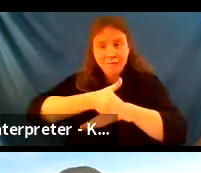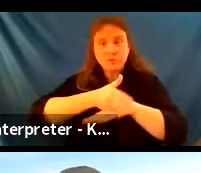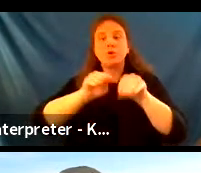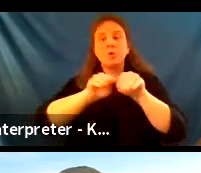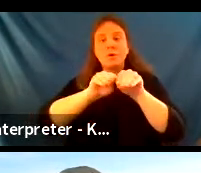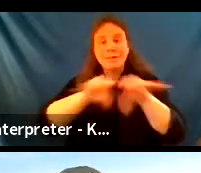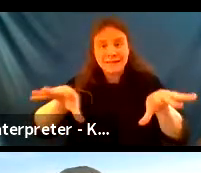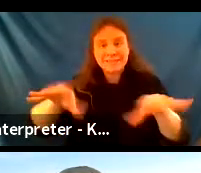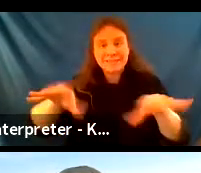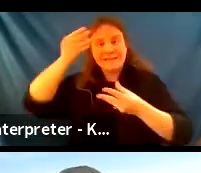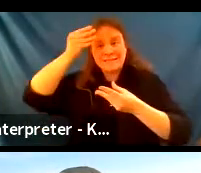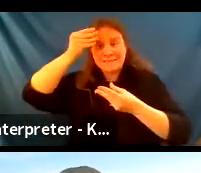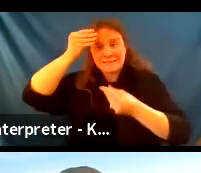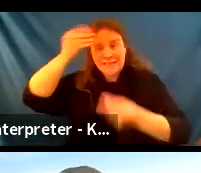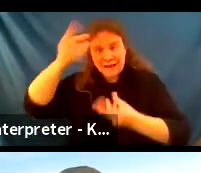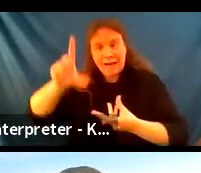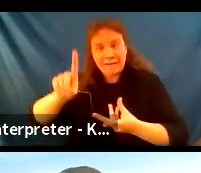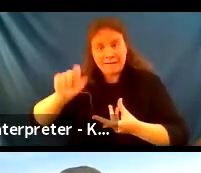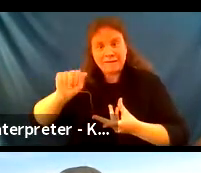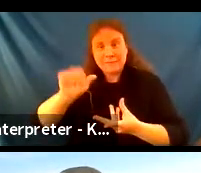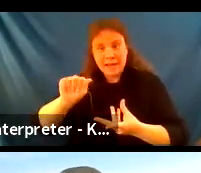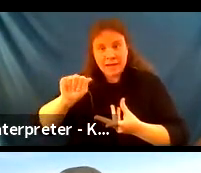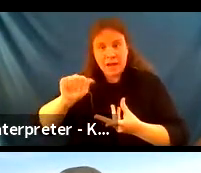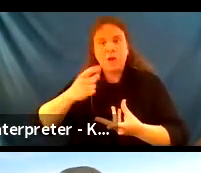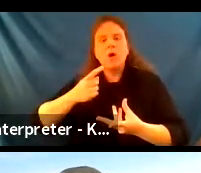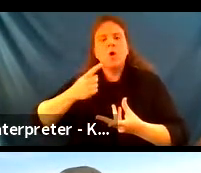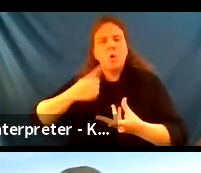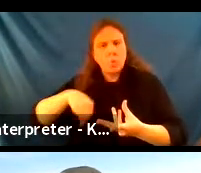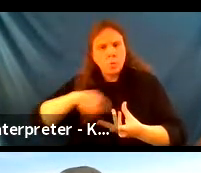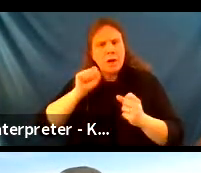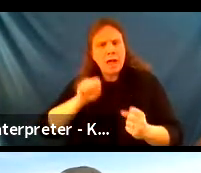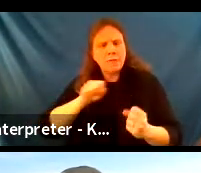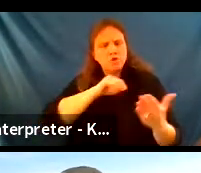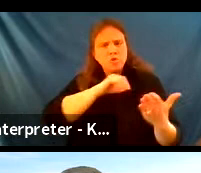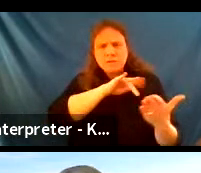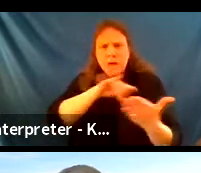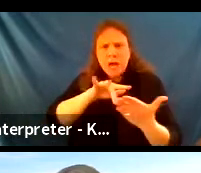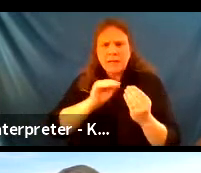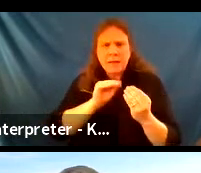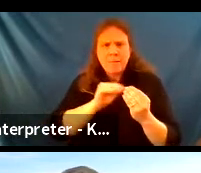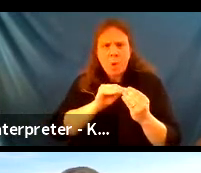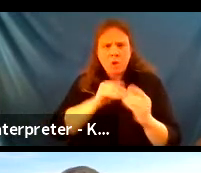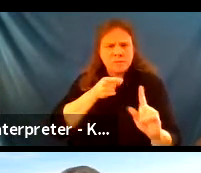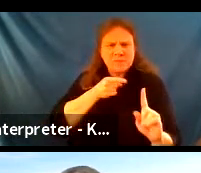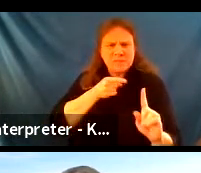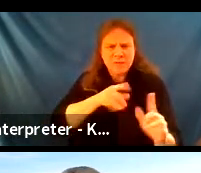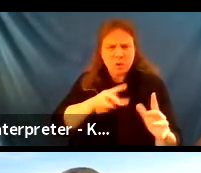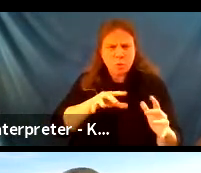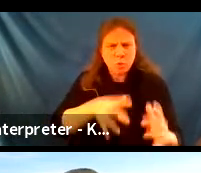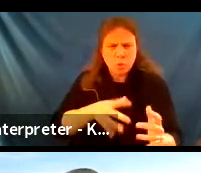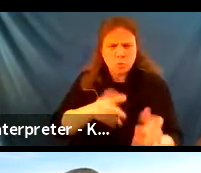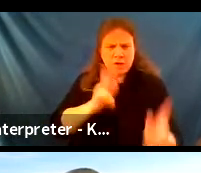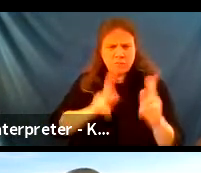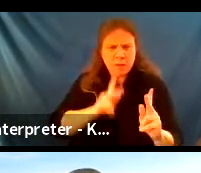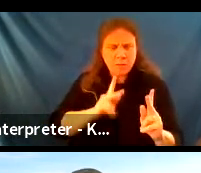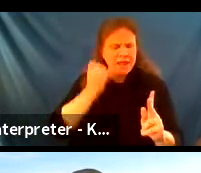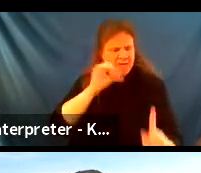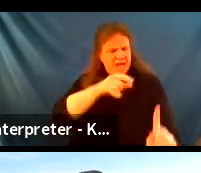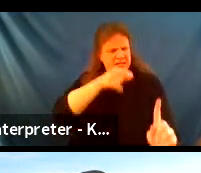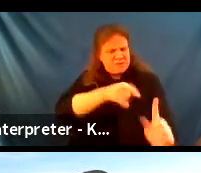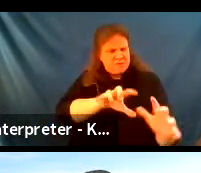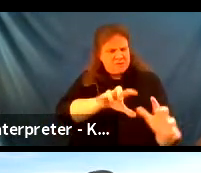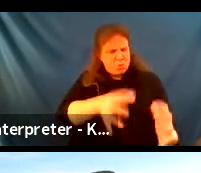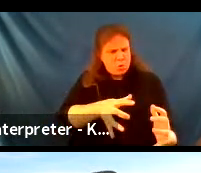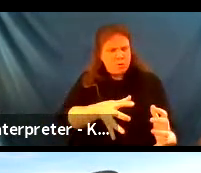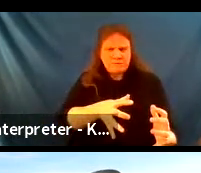really understand in very unique populations whether there's any unusual side effect or effectiveness